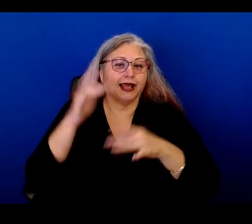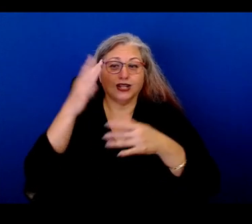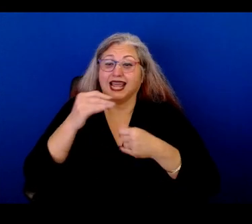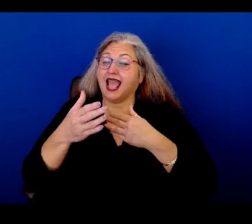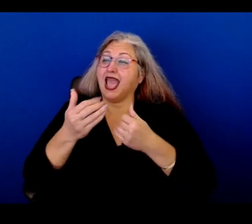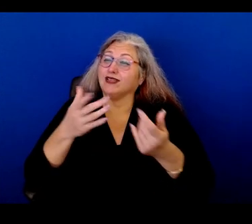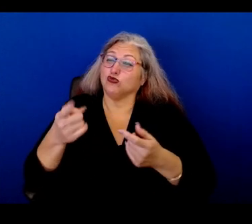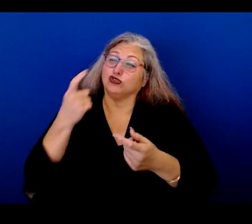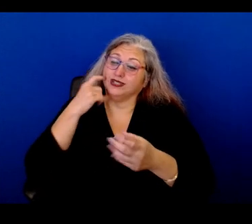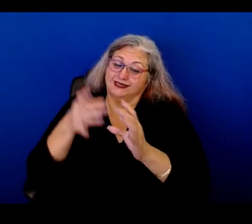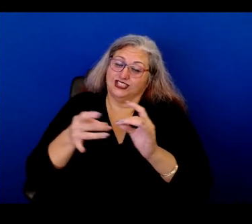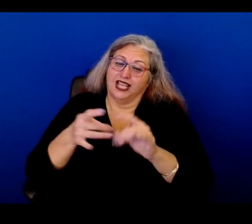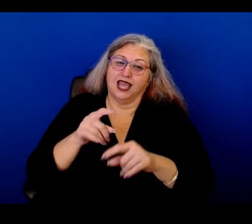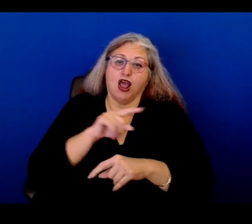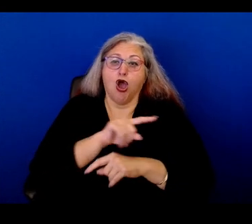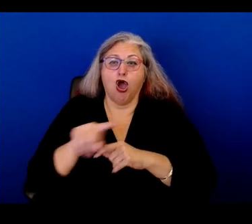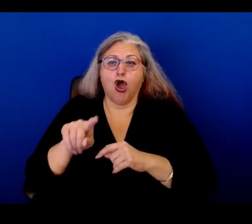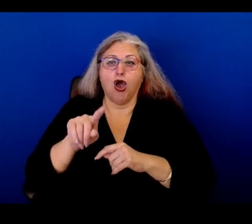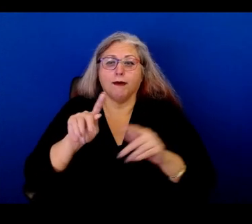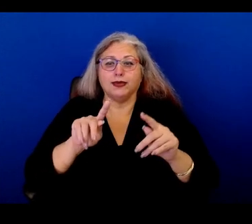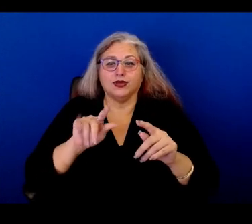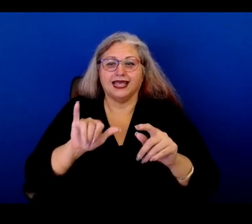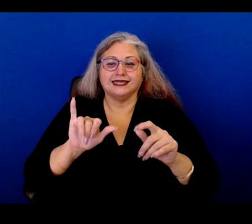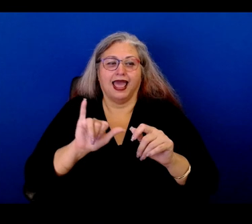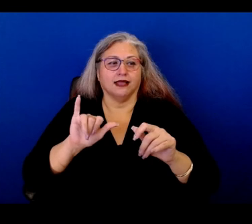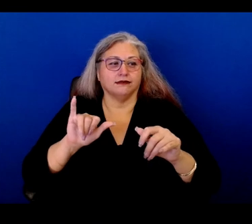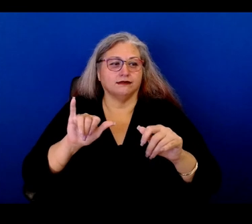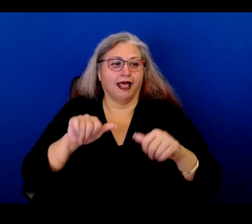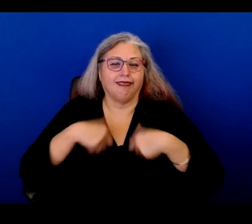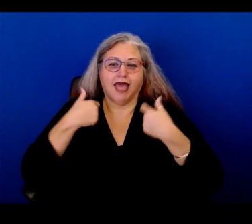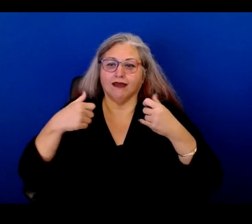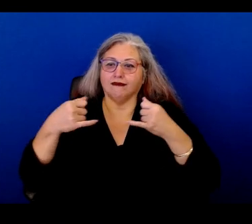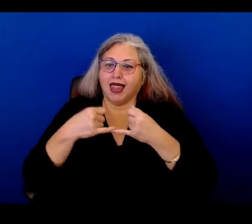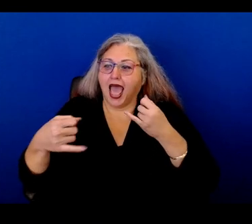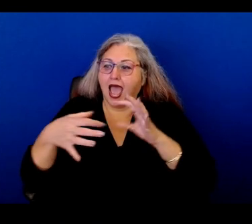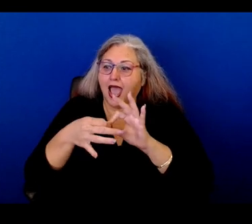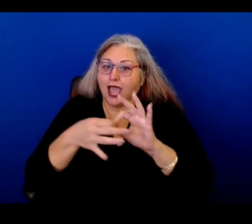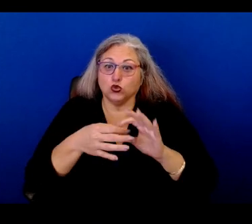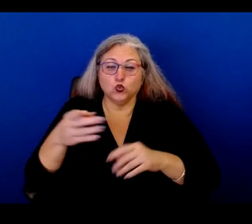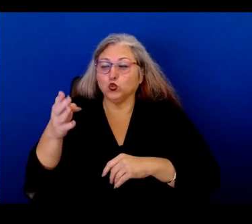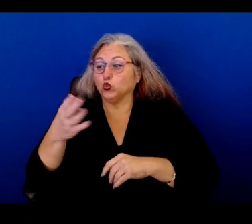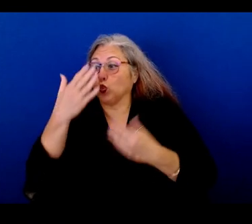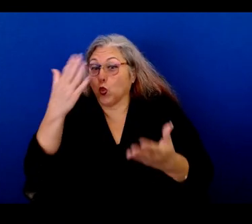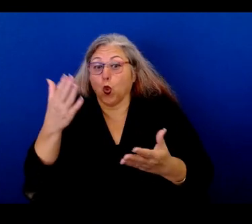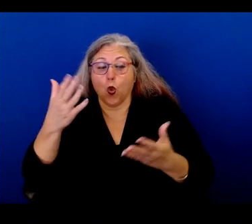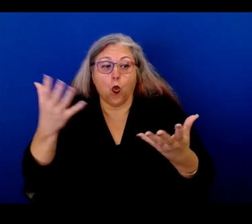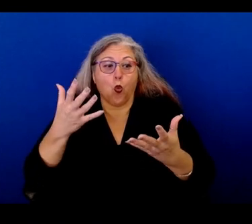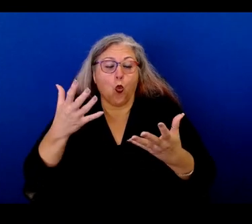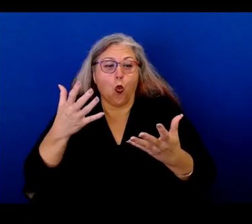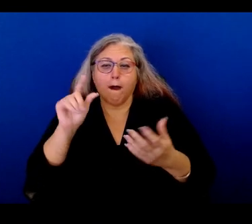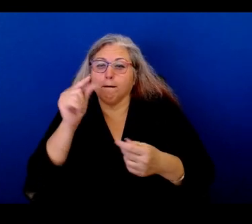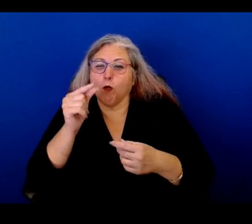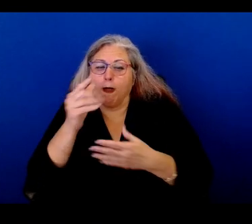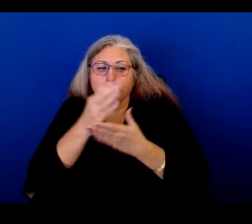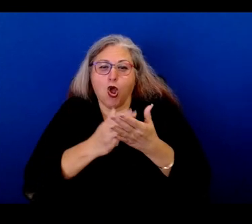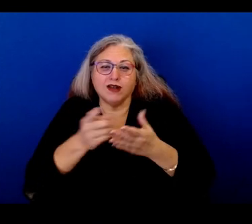a little bit of a lifeline. It's a little bit of a lifeline. You never know what piece of that really, really resonates with somebody, and they